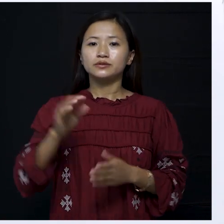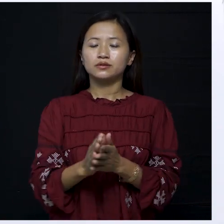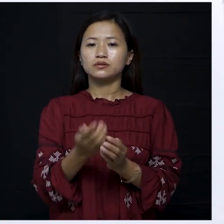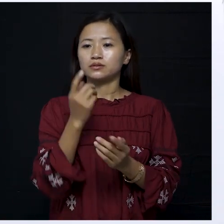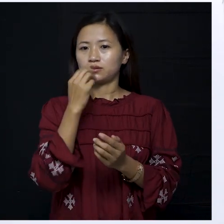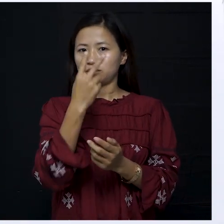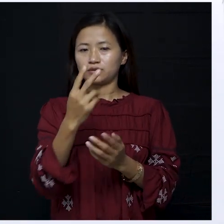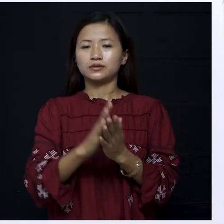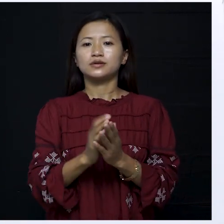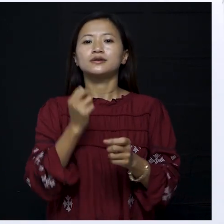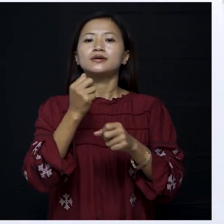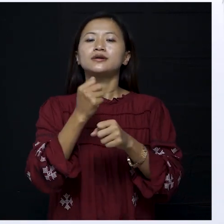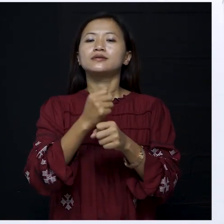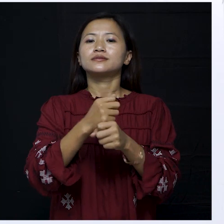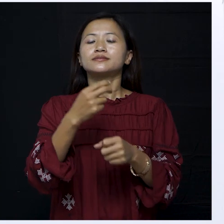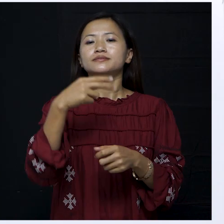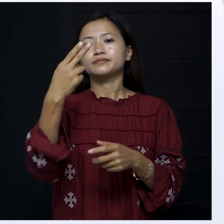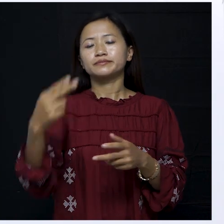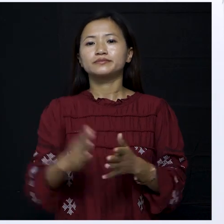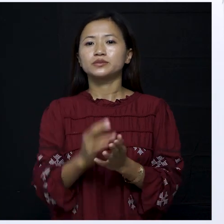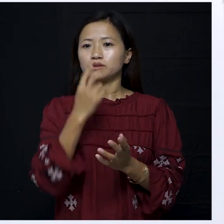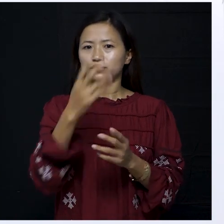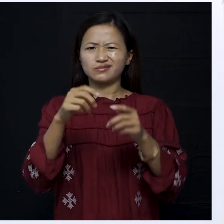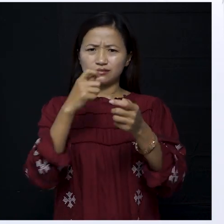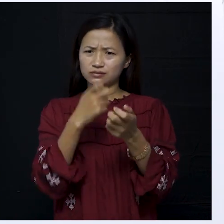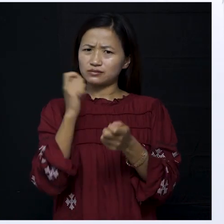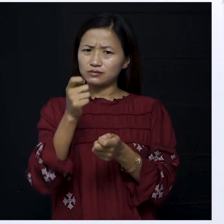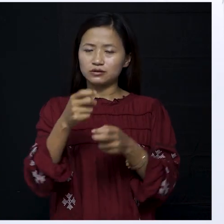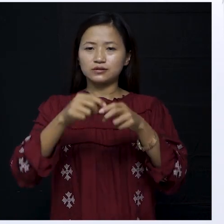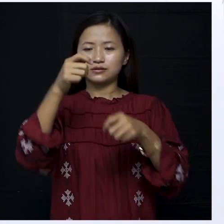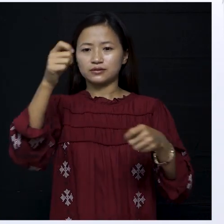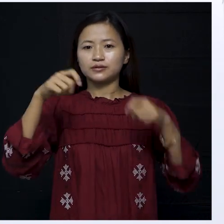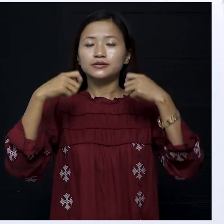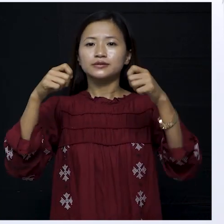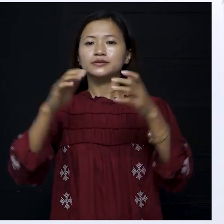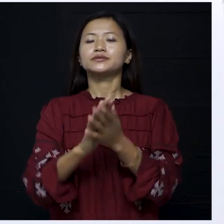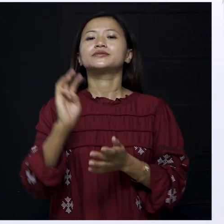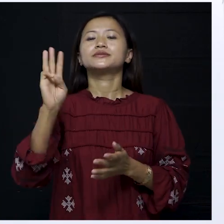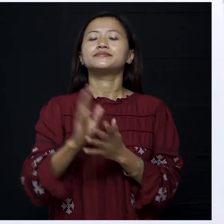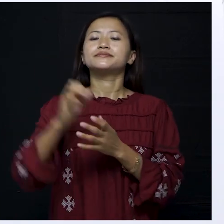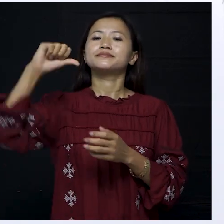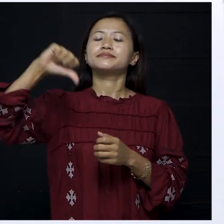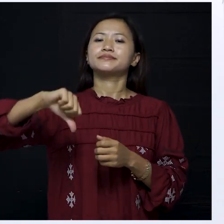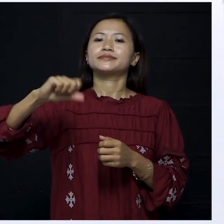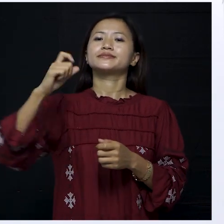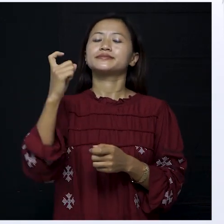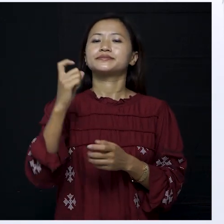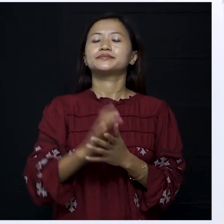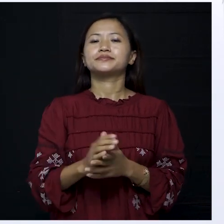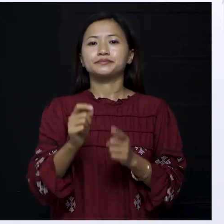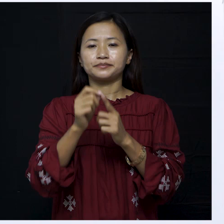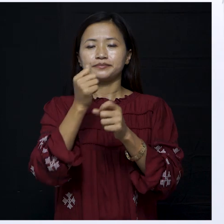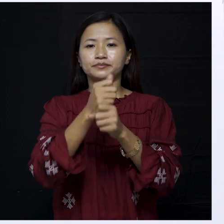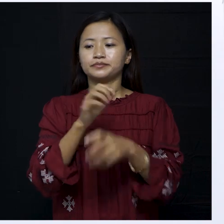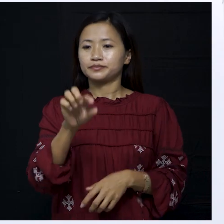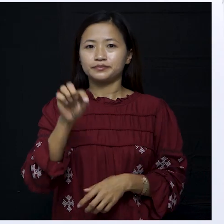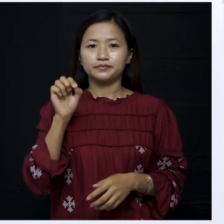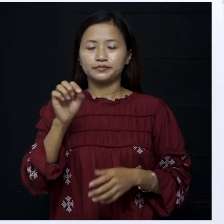at our grammar worksheet 3. You would find it on page 97. So if you look at it, you would find